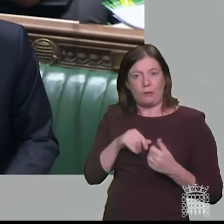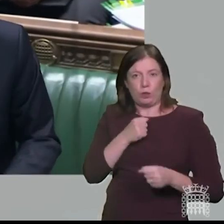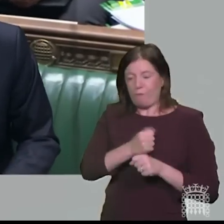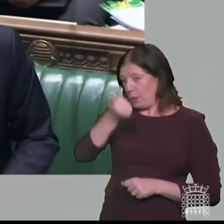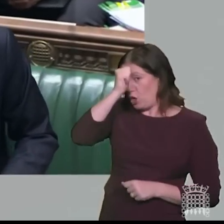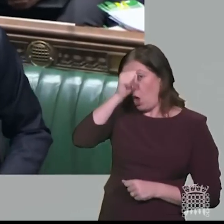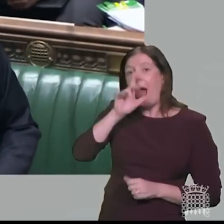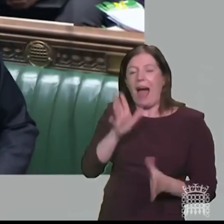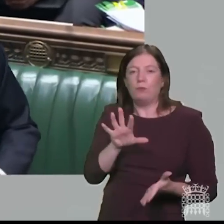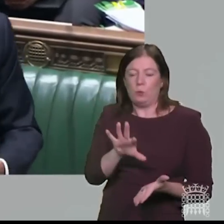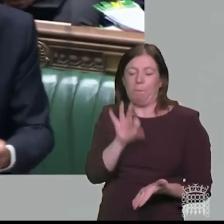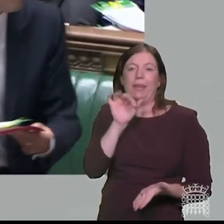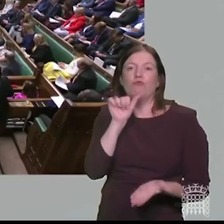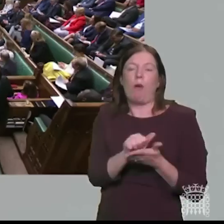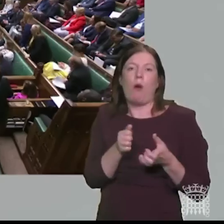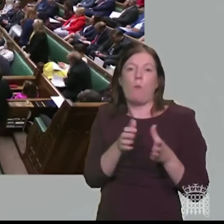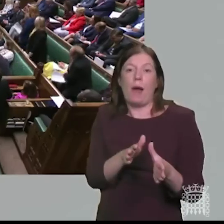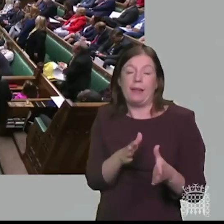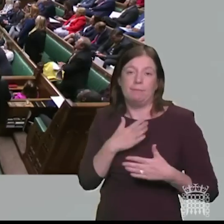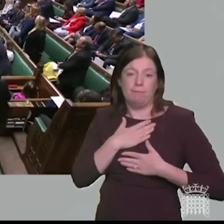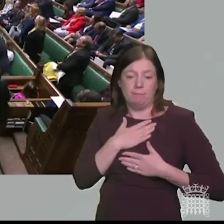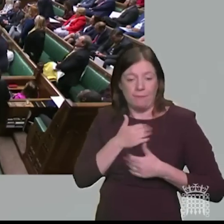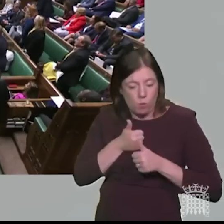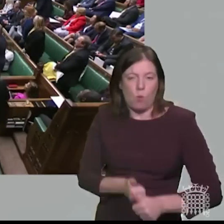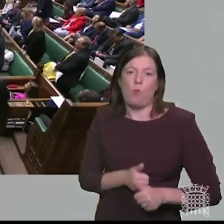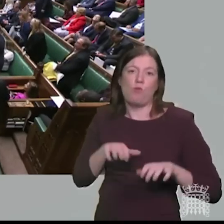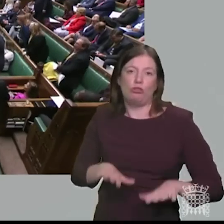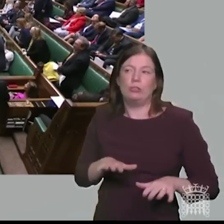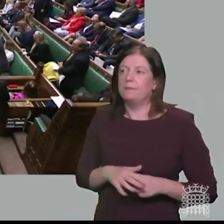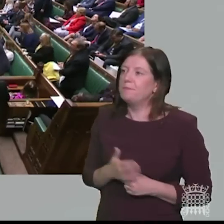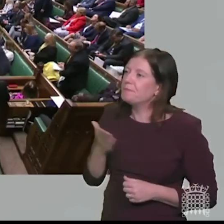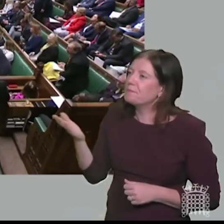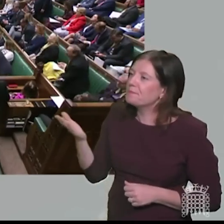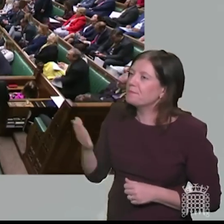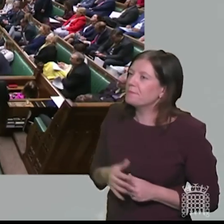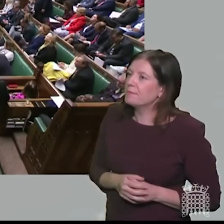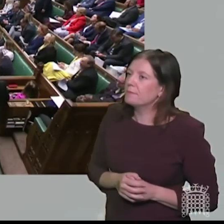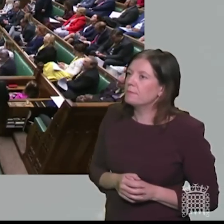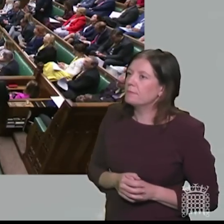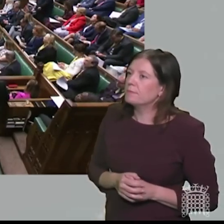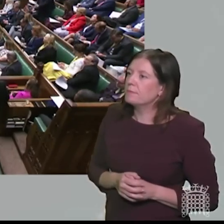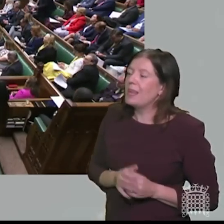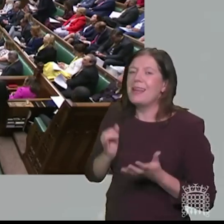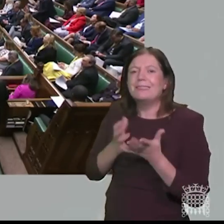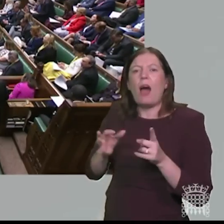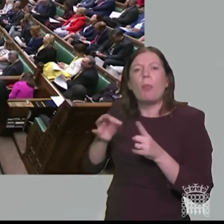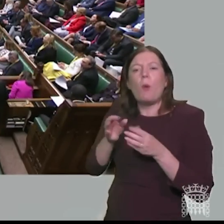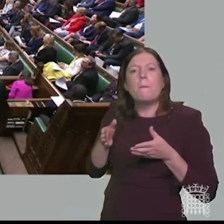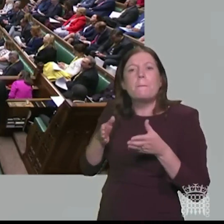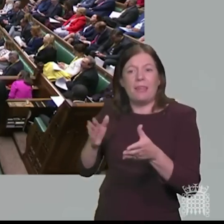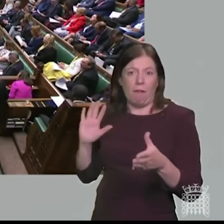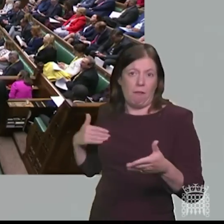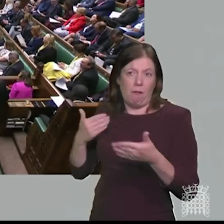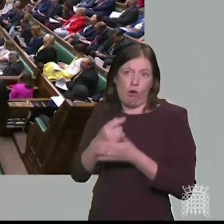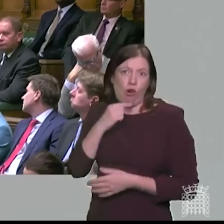because they're the right ones for the country. Let me more. Mr. Speaker, for over 160 years, Southport Pier has been at the centre of our